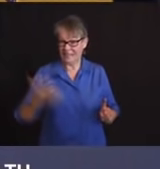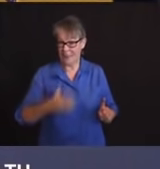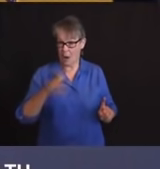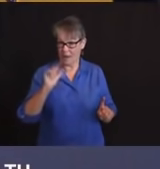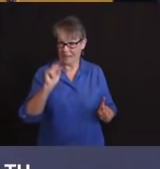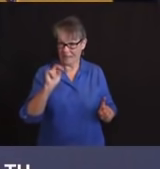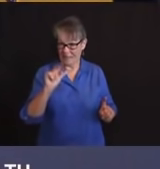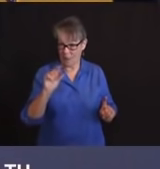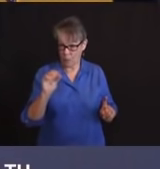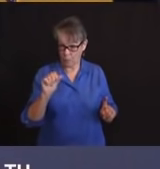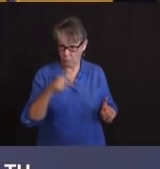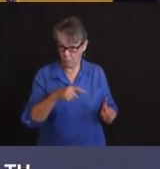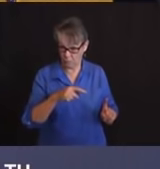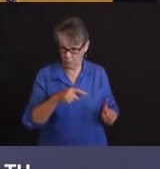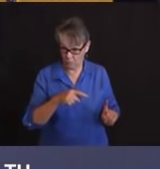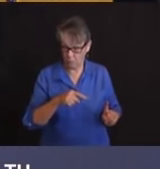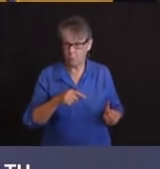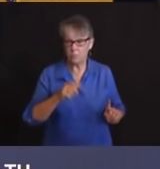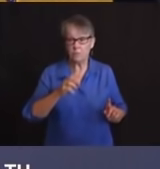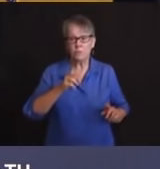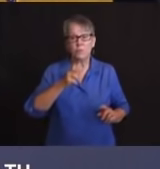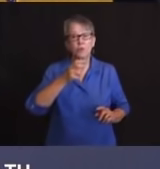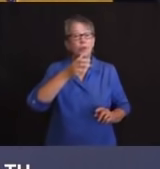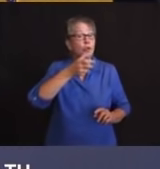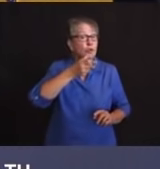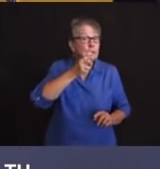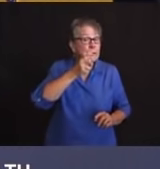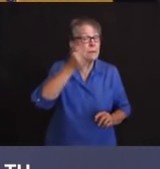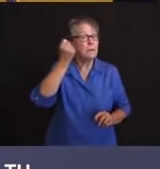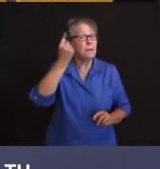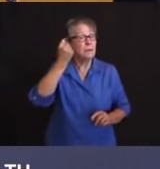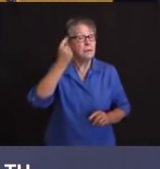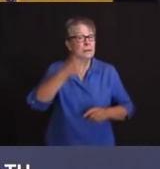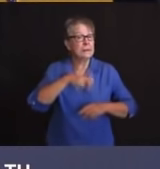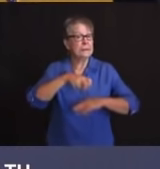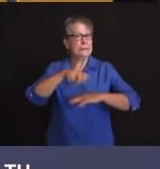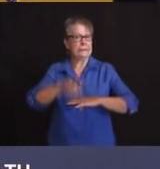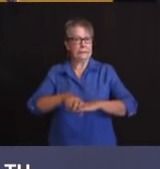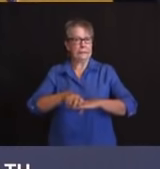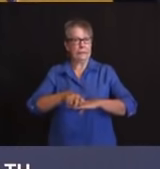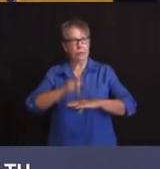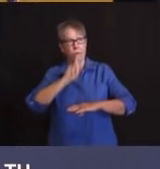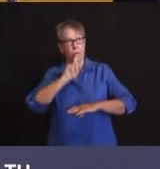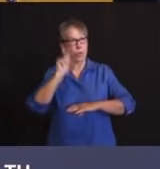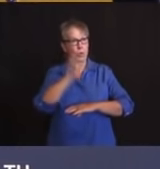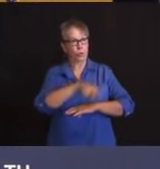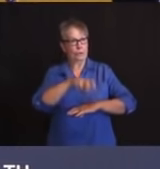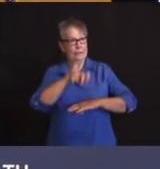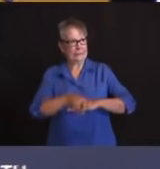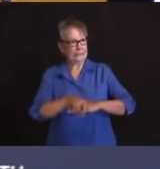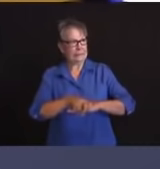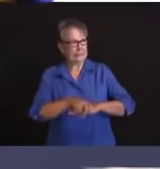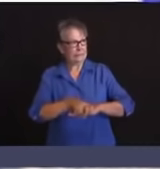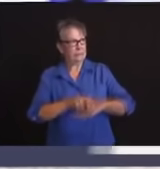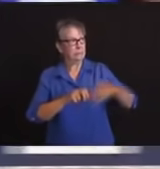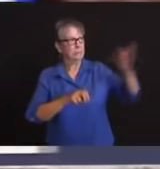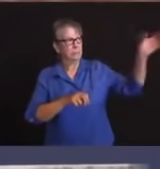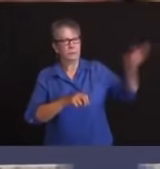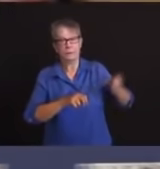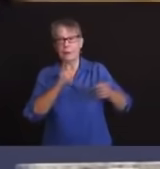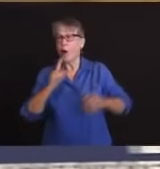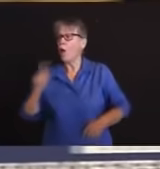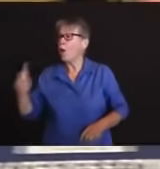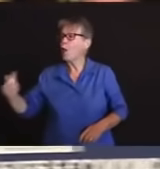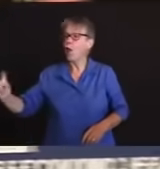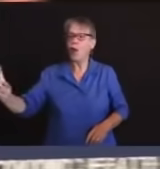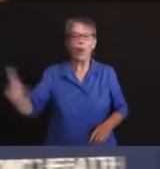can't be roaming around either without your mask on or drinking. Pat, on the first. Thanks, Phil.